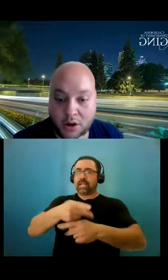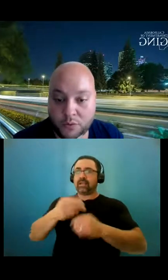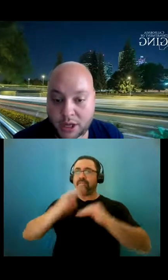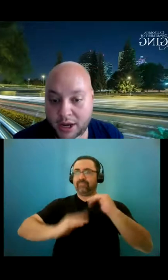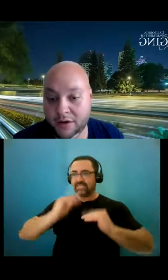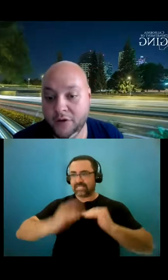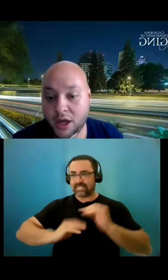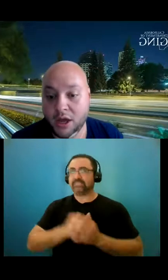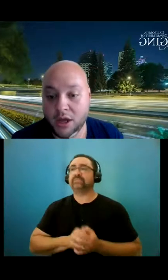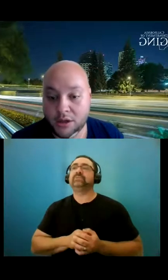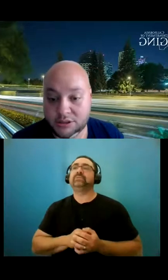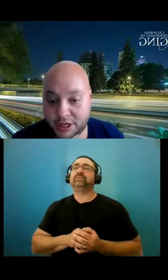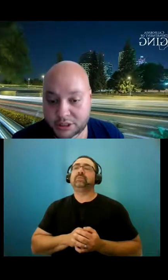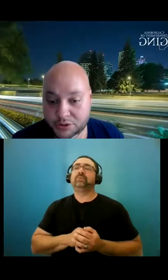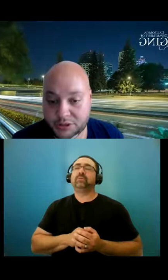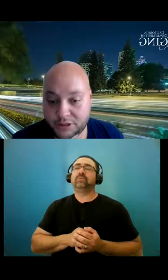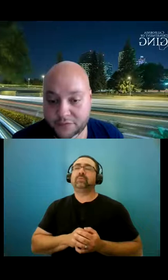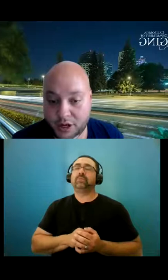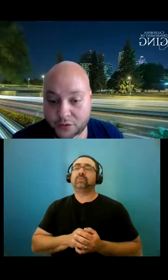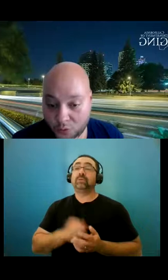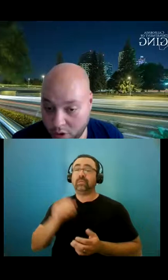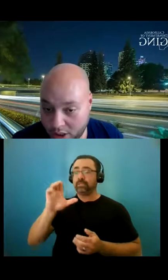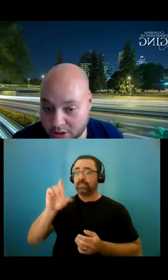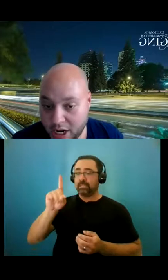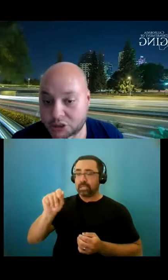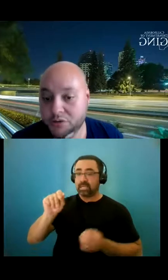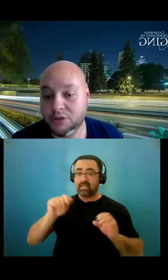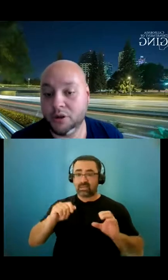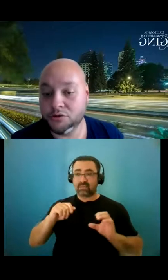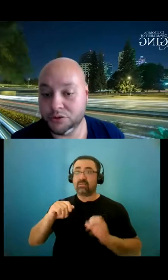And we have CDA has received authority in